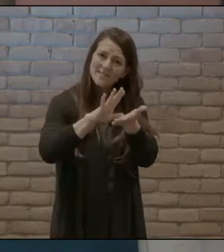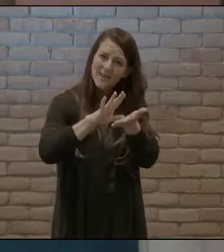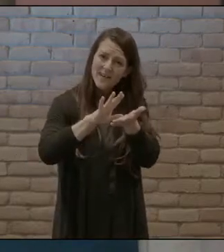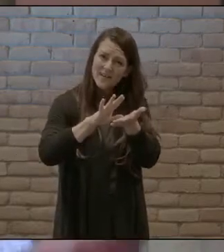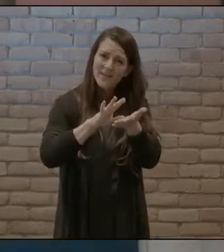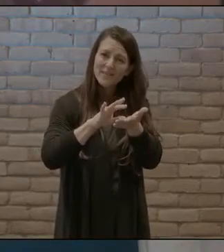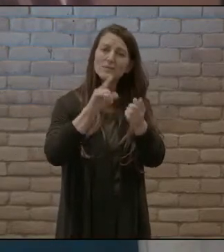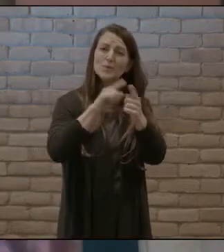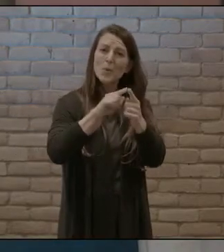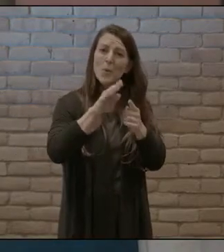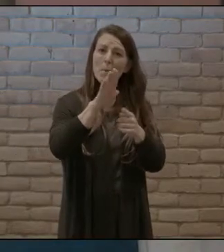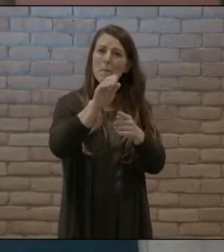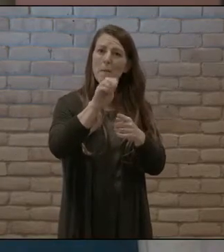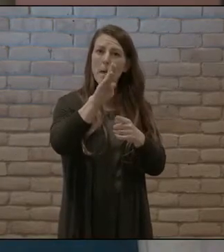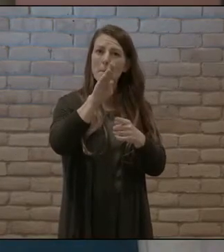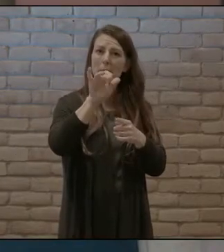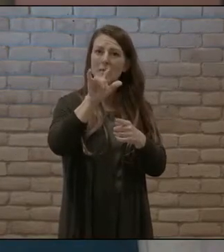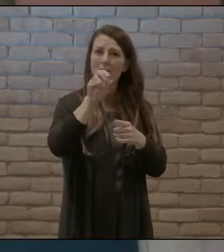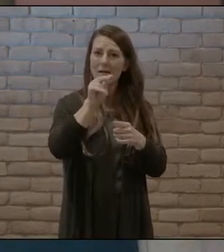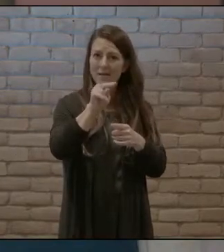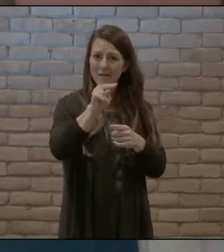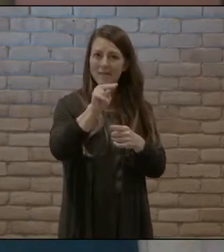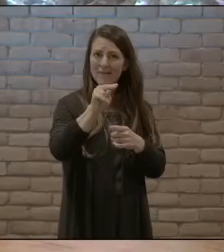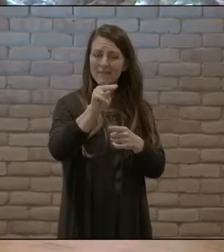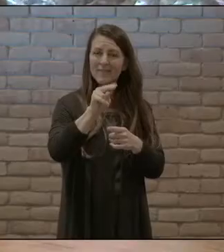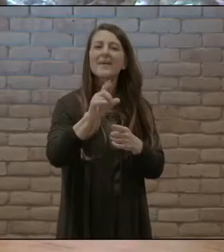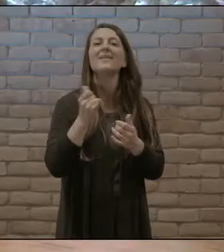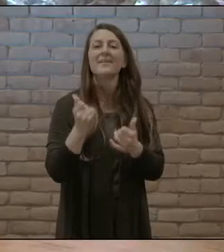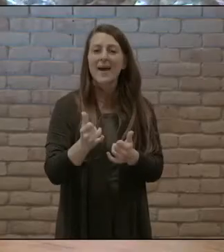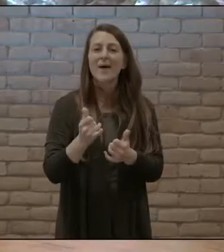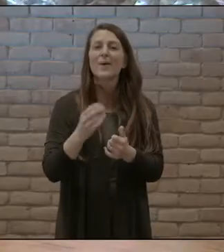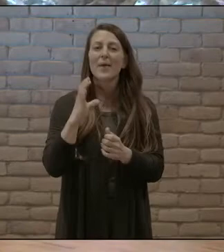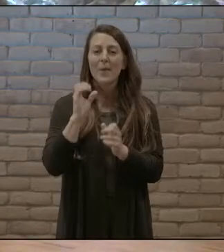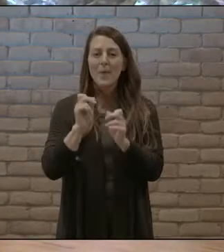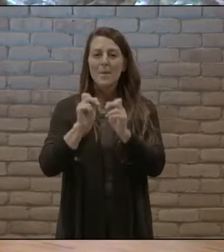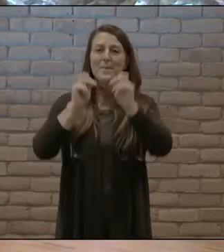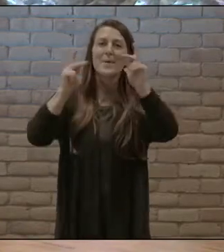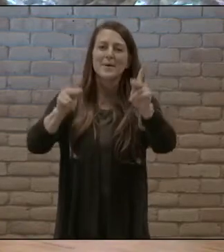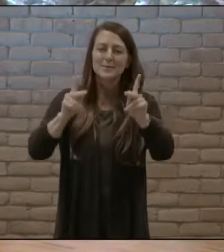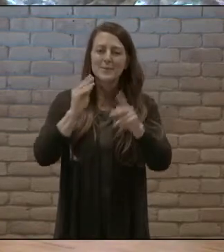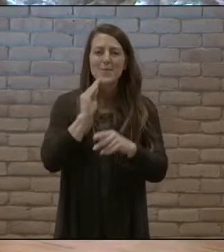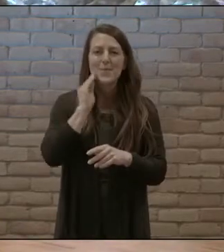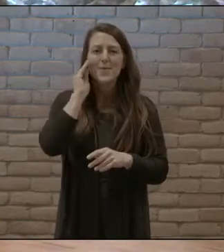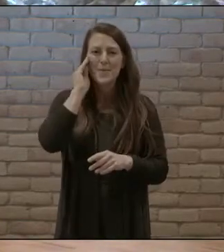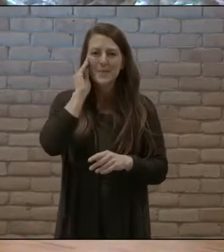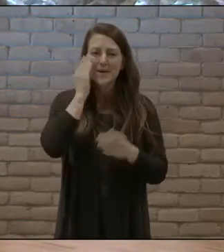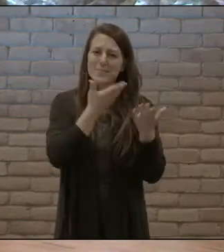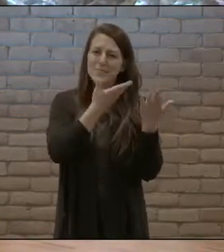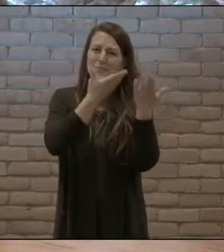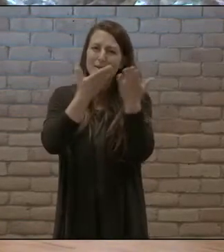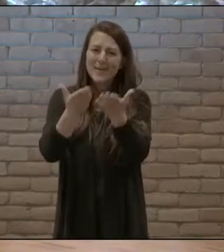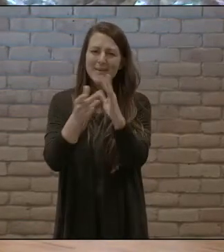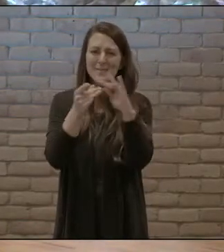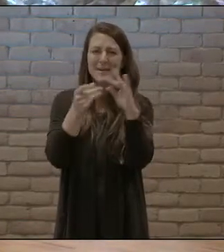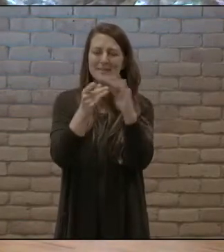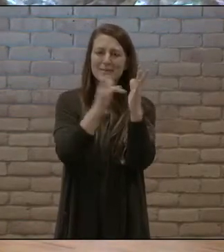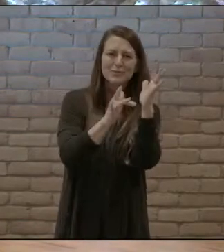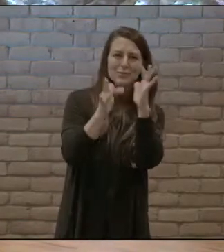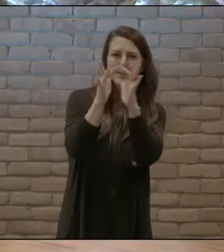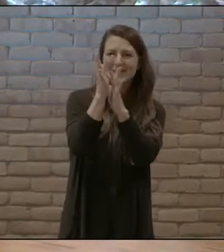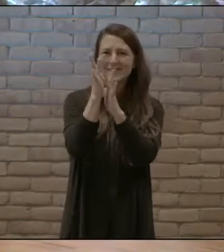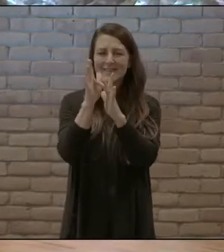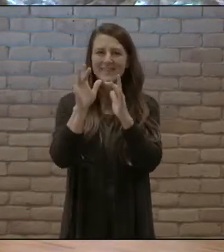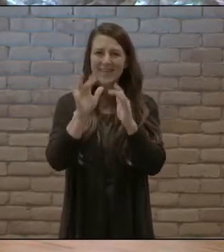Now they go back to their homes, bringing with them the message of Jesus, and this movement is born and it